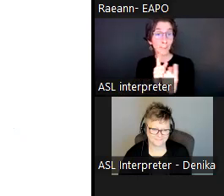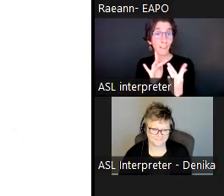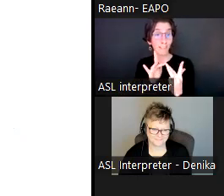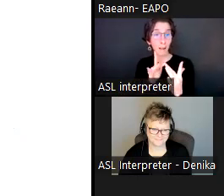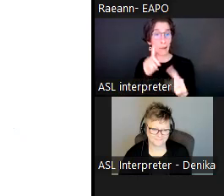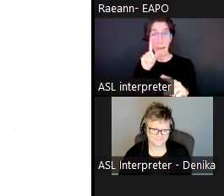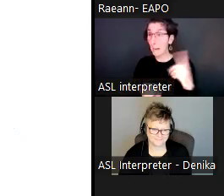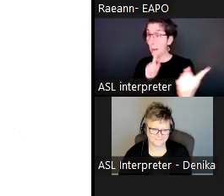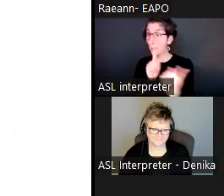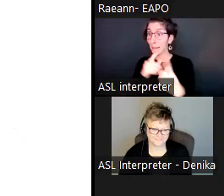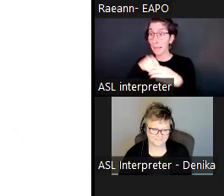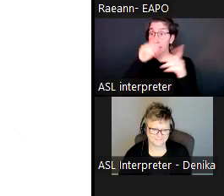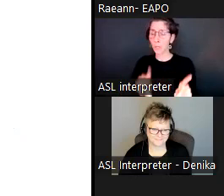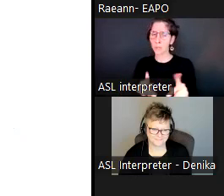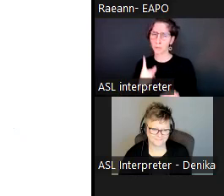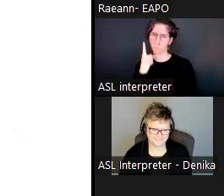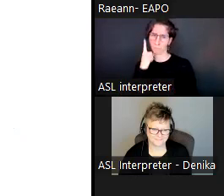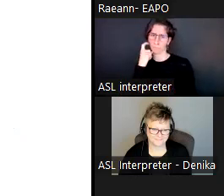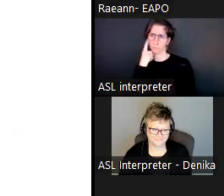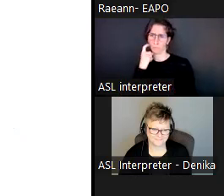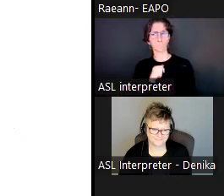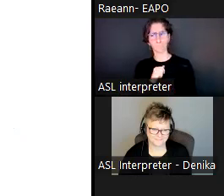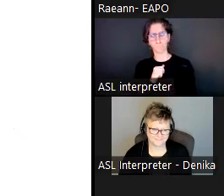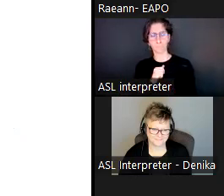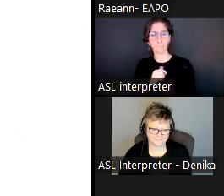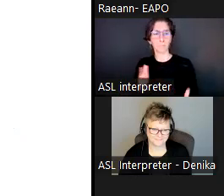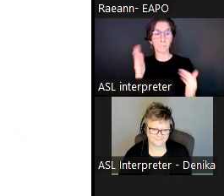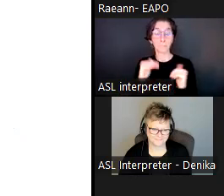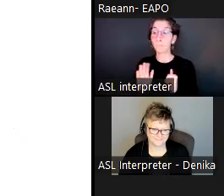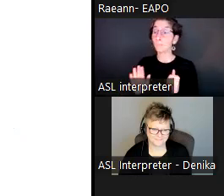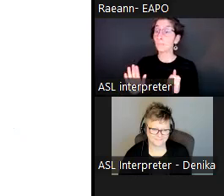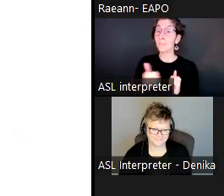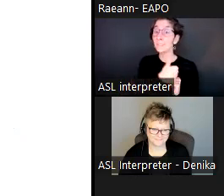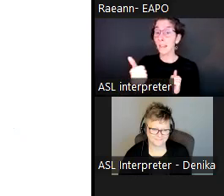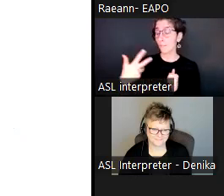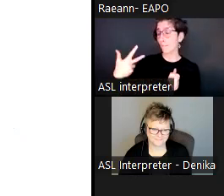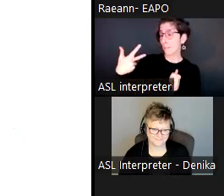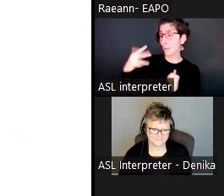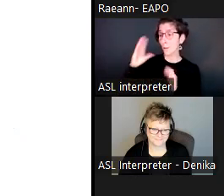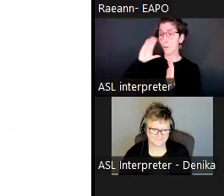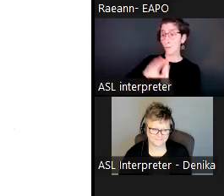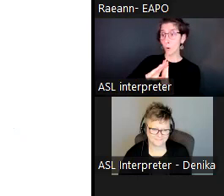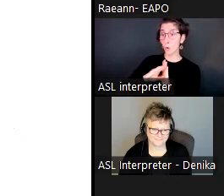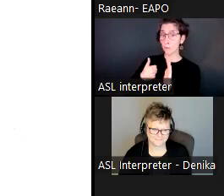Never send intimate photos or videos of yourself, as they may be used to blackmail you.